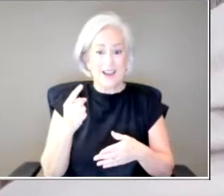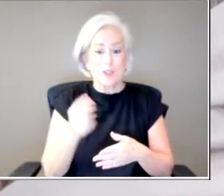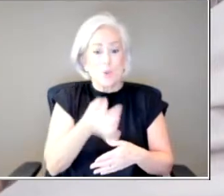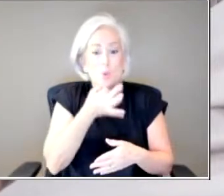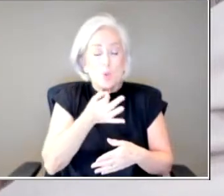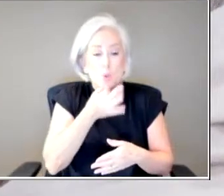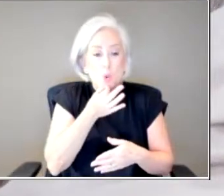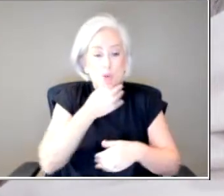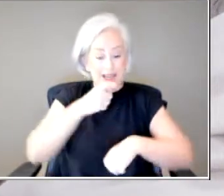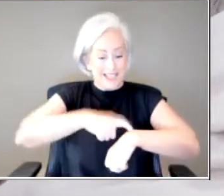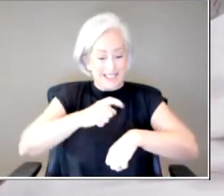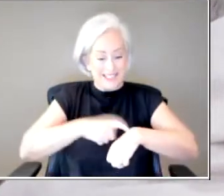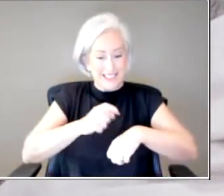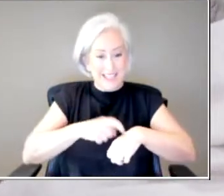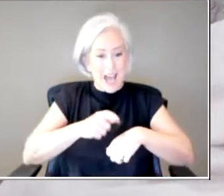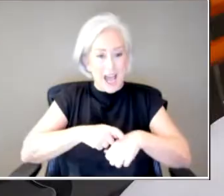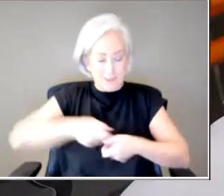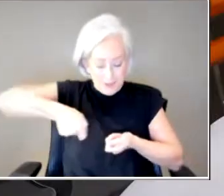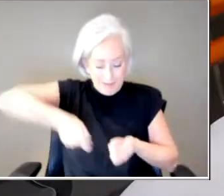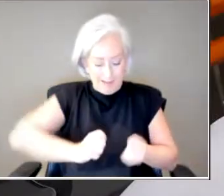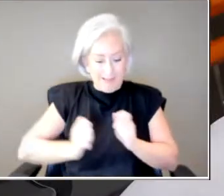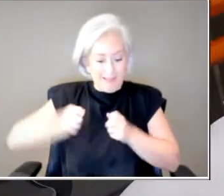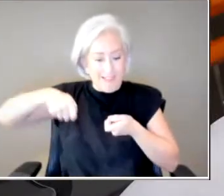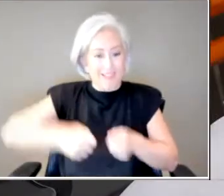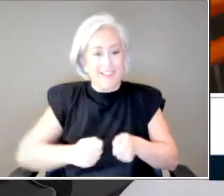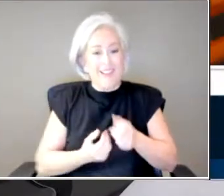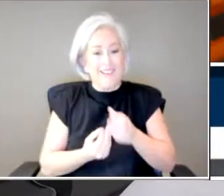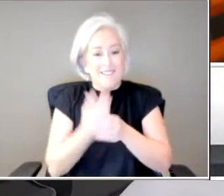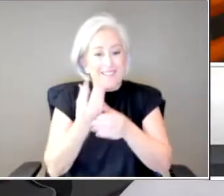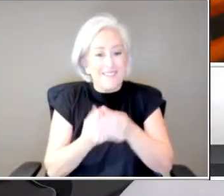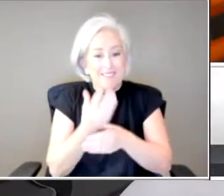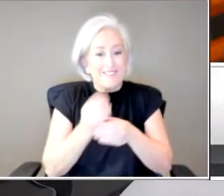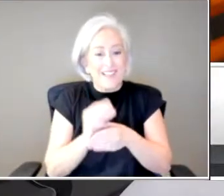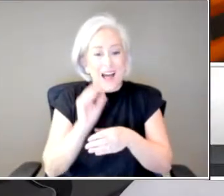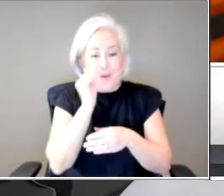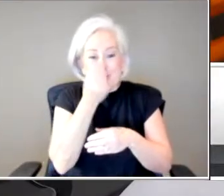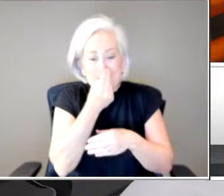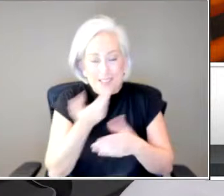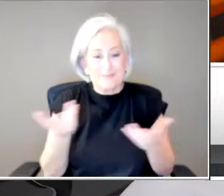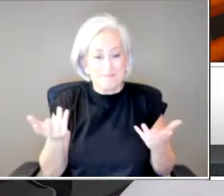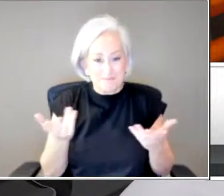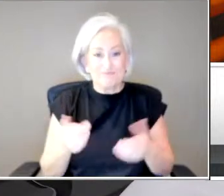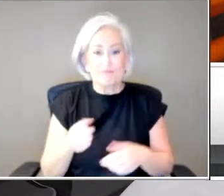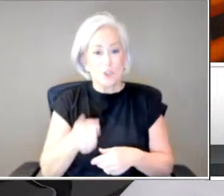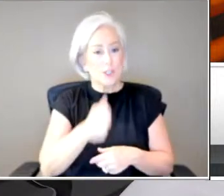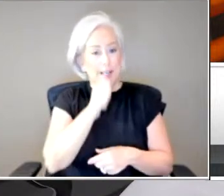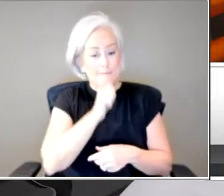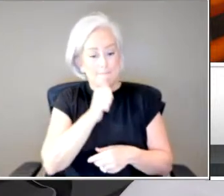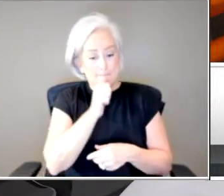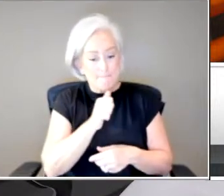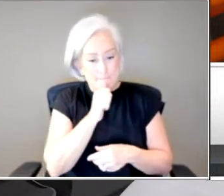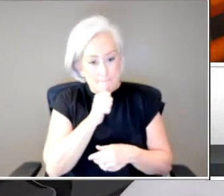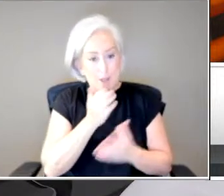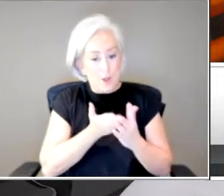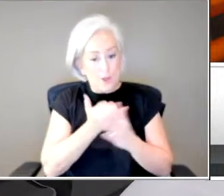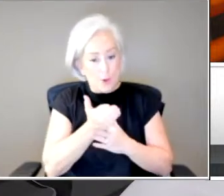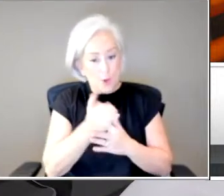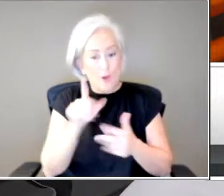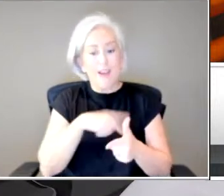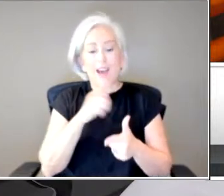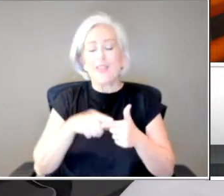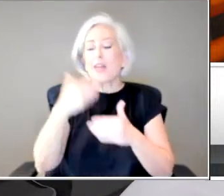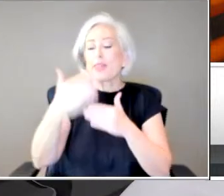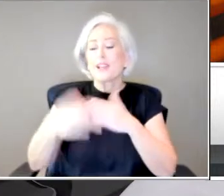I need to get stuff planted. She can force herself through it, but then she'll lose the next 2 days. So, we have